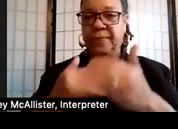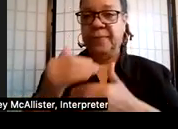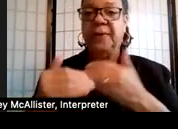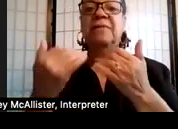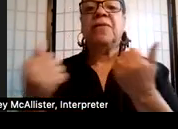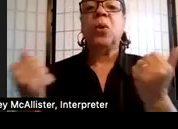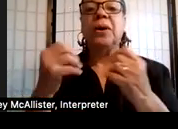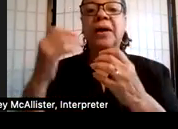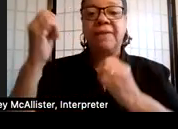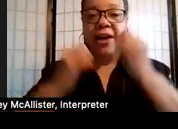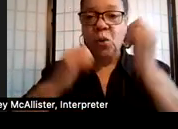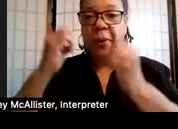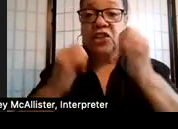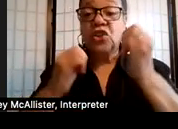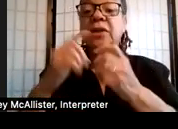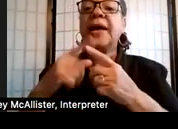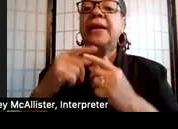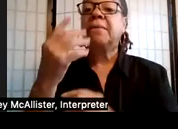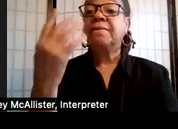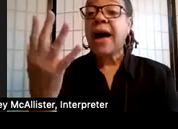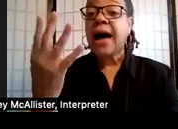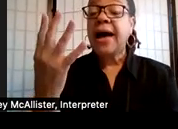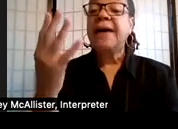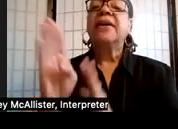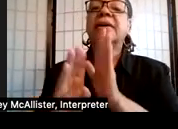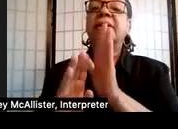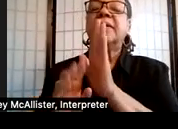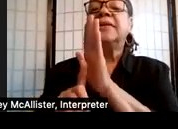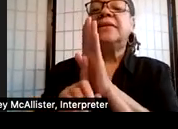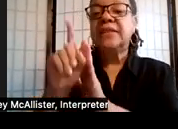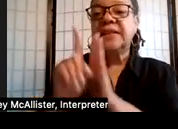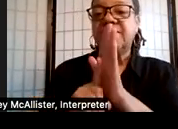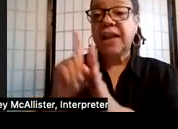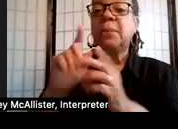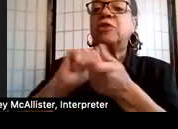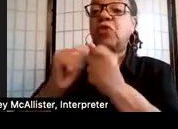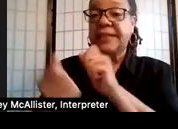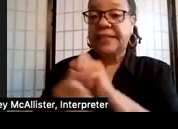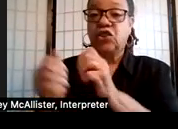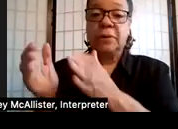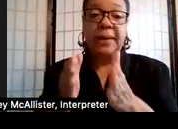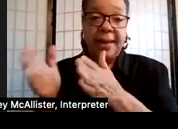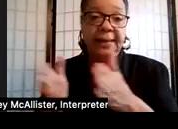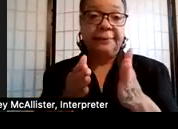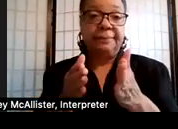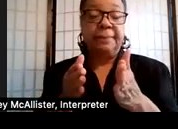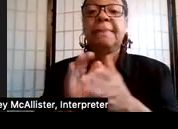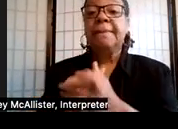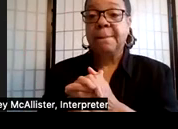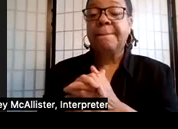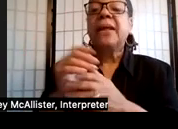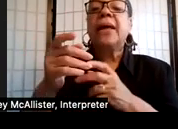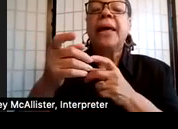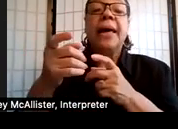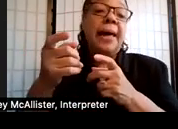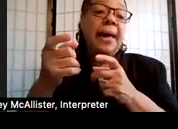self-evaluation. And five, develop a transition plan. The administrative requirements